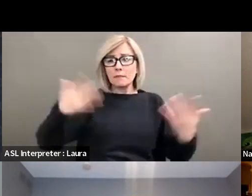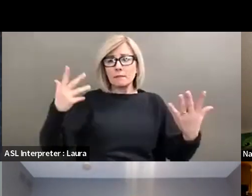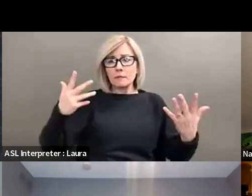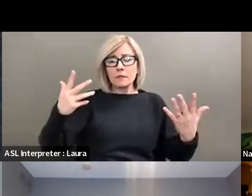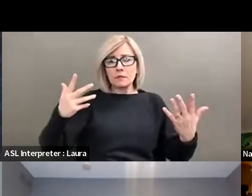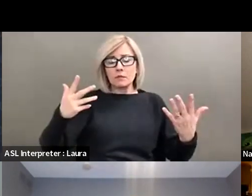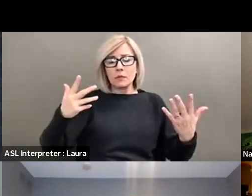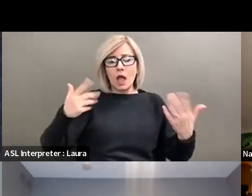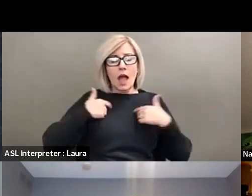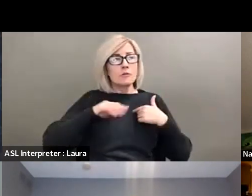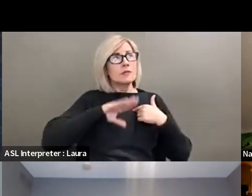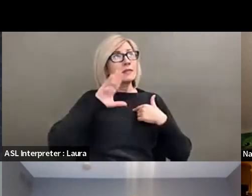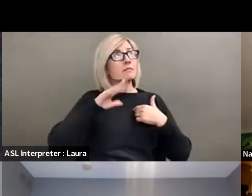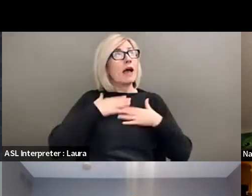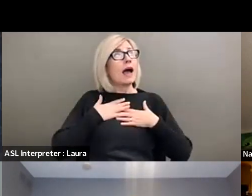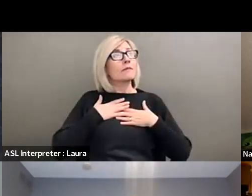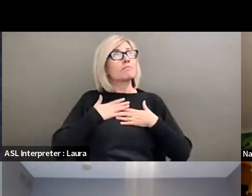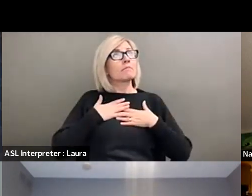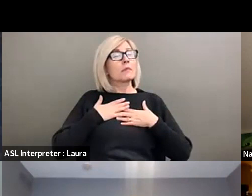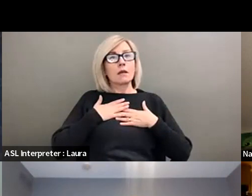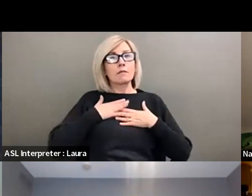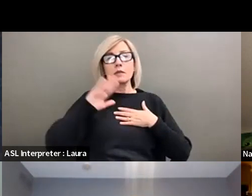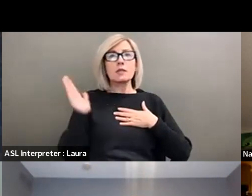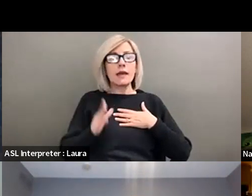I don't know. I've just never been